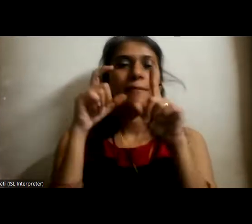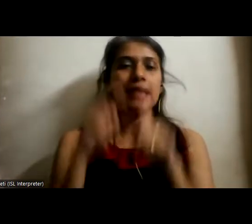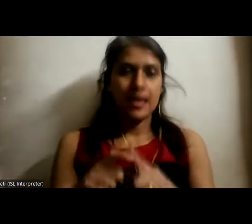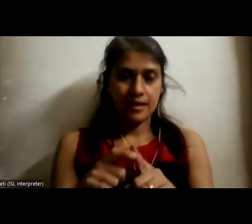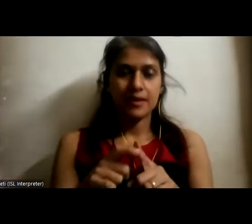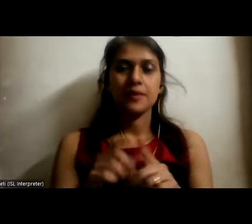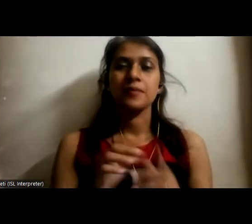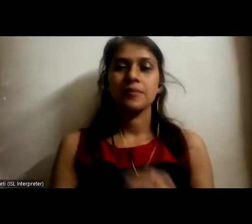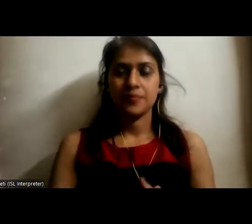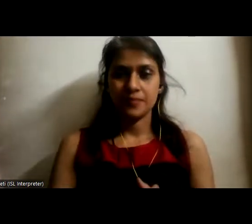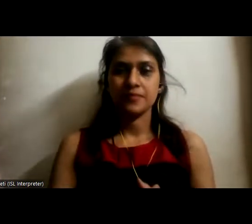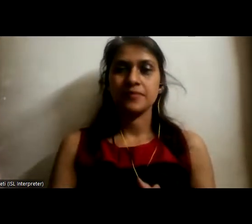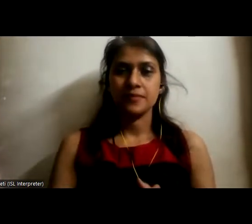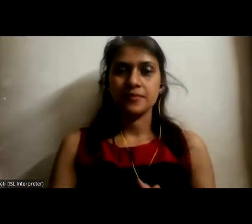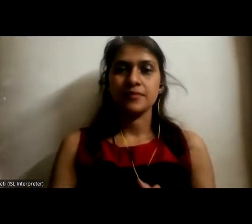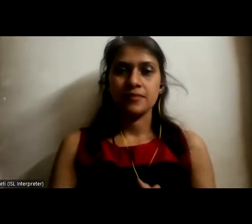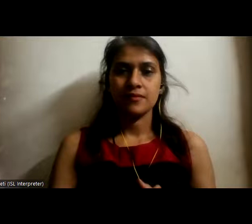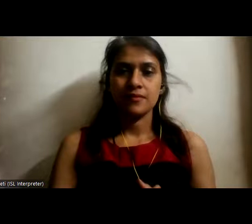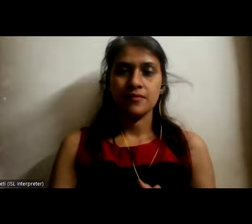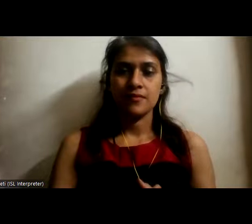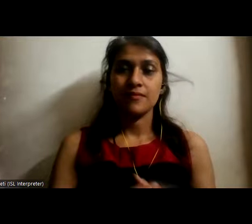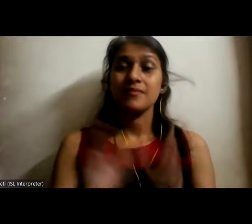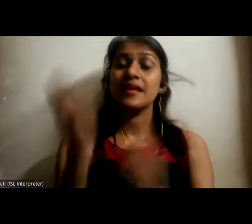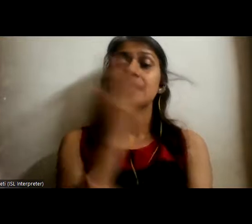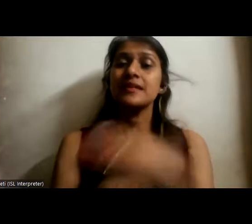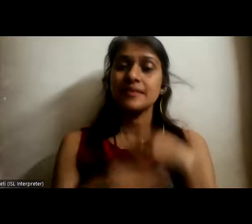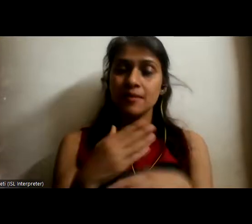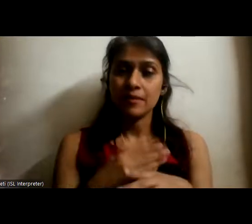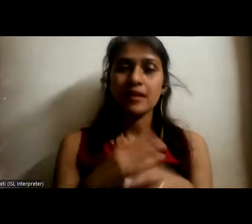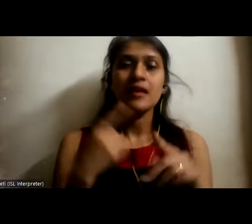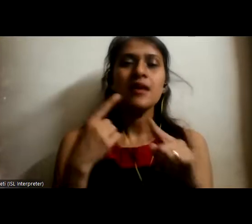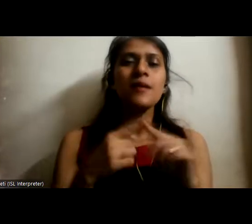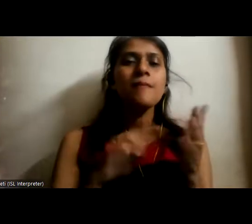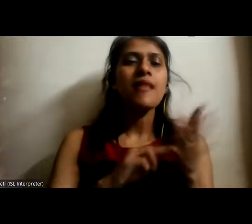disability nowadays, disability considered as a diversity.